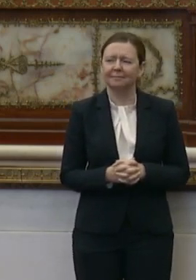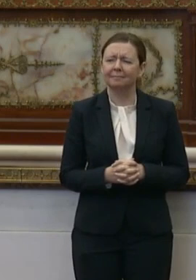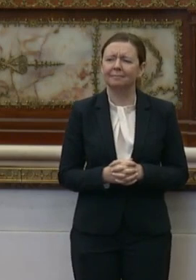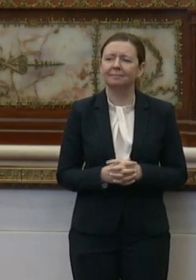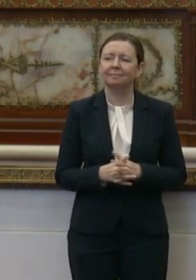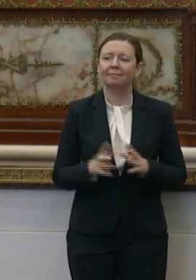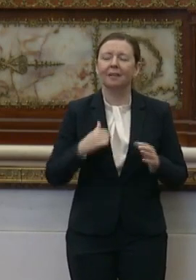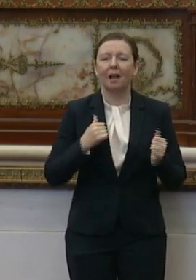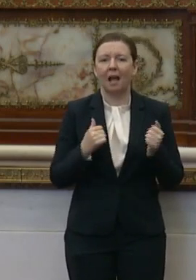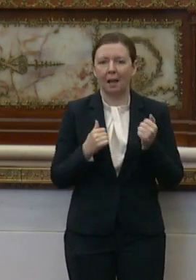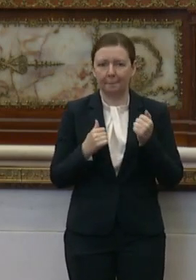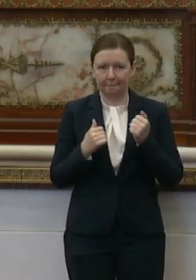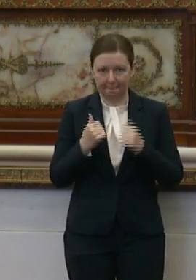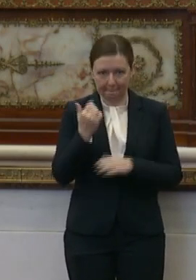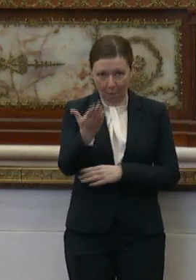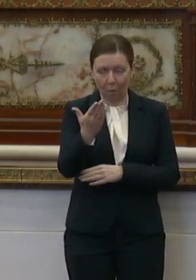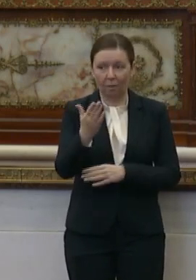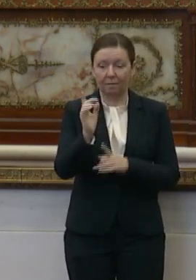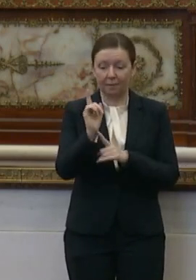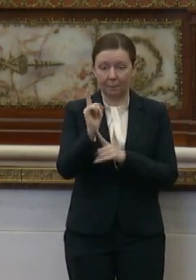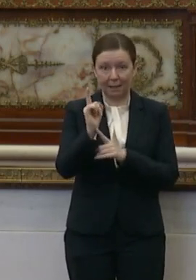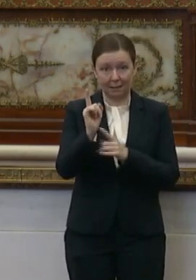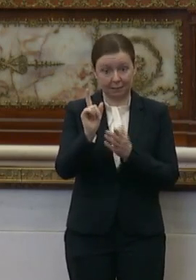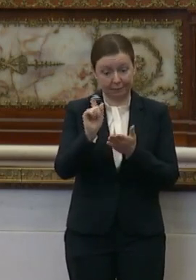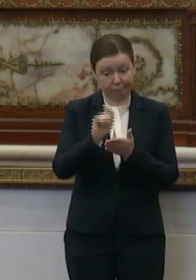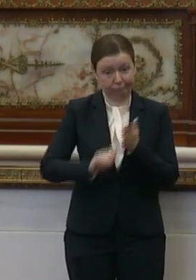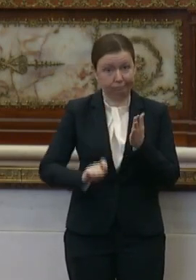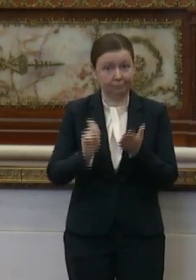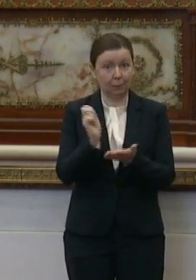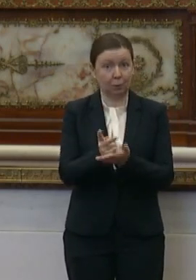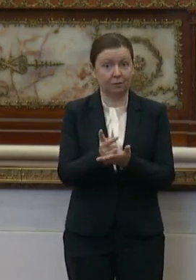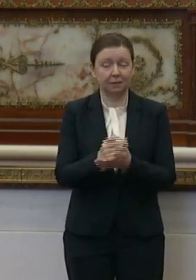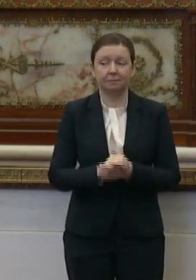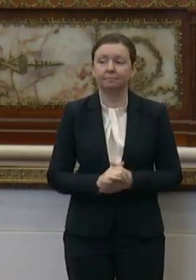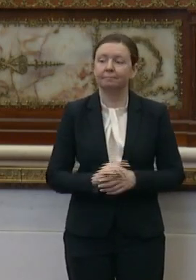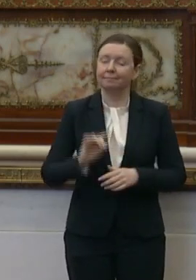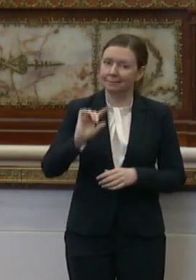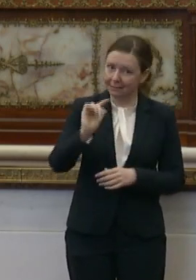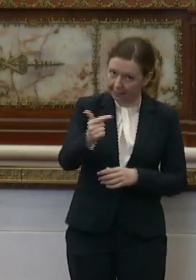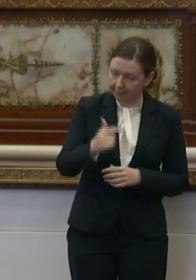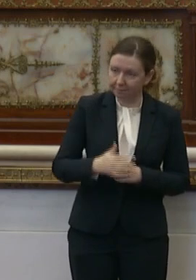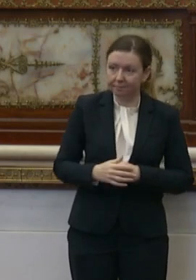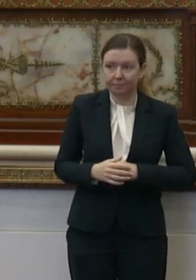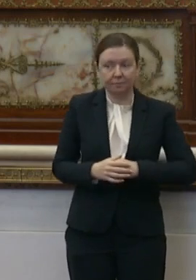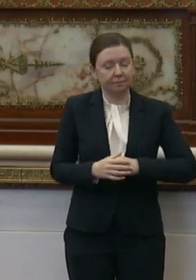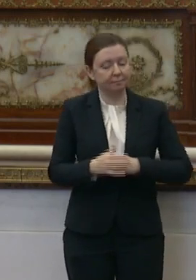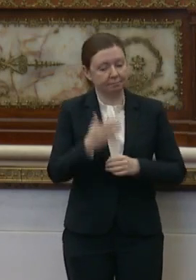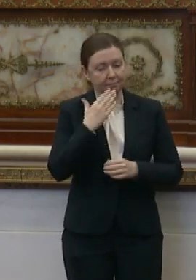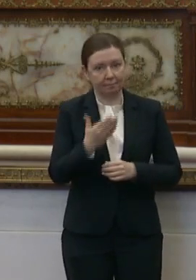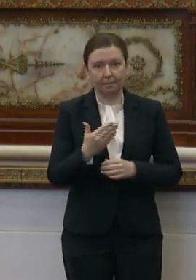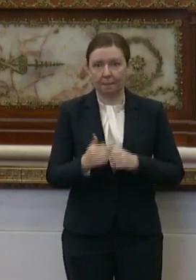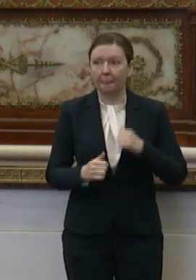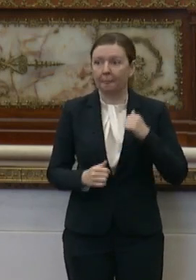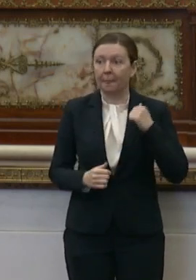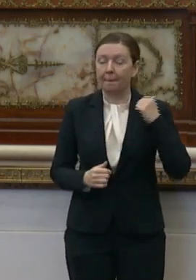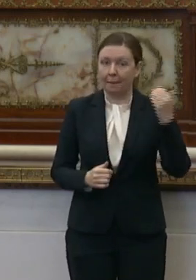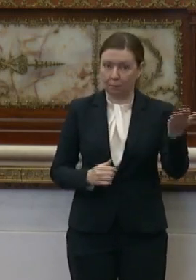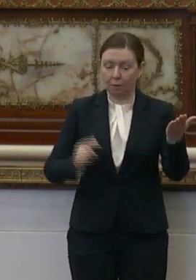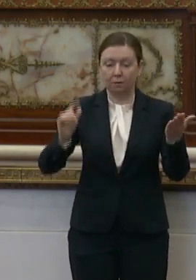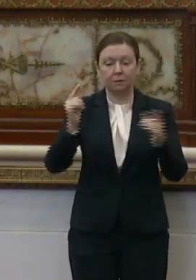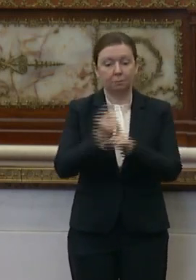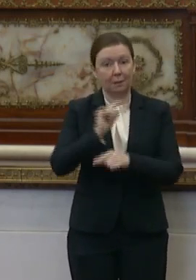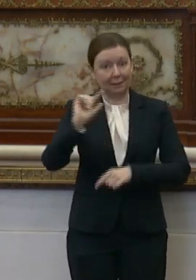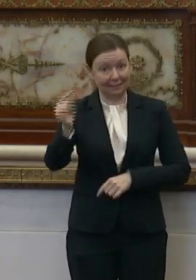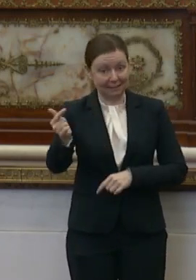I move the minutes be approved. Second. Thank you. It's been moved